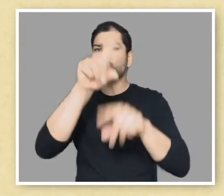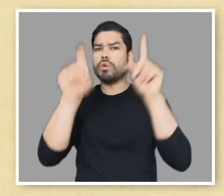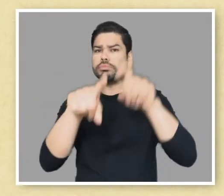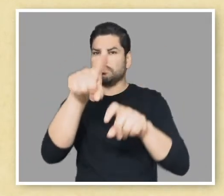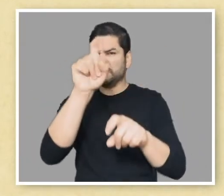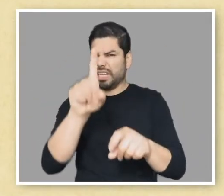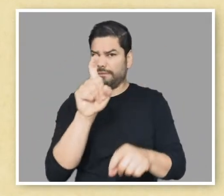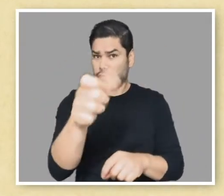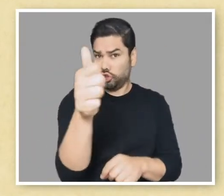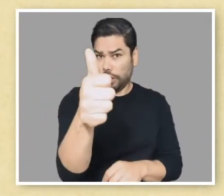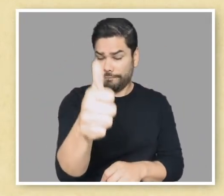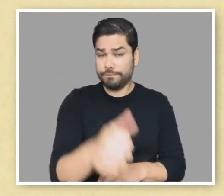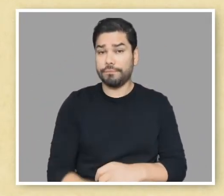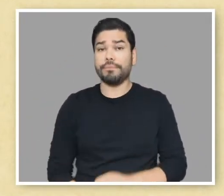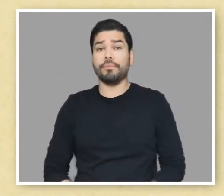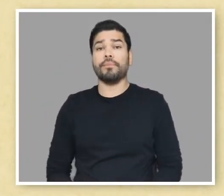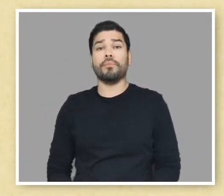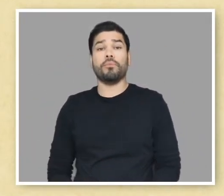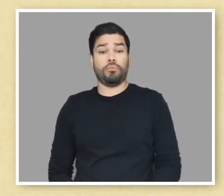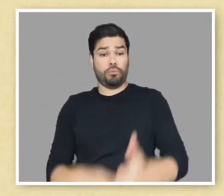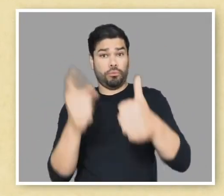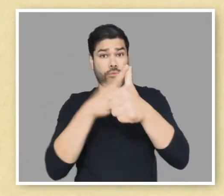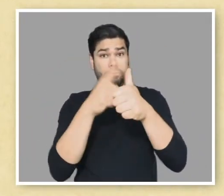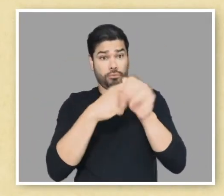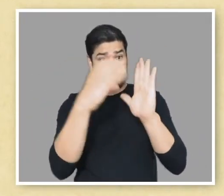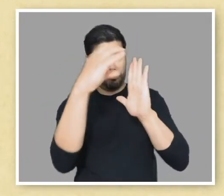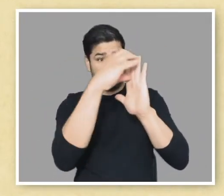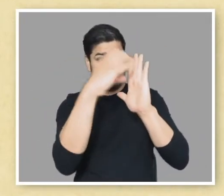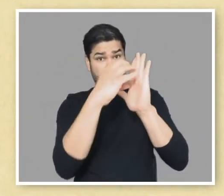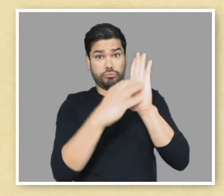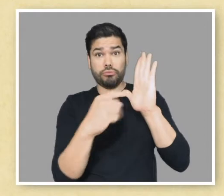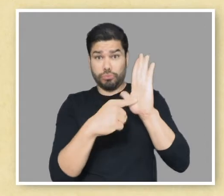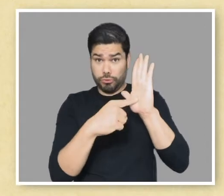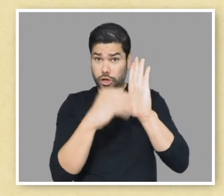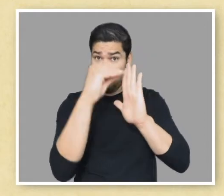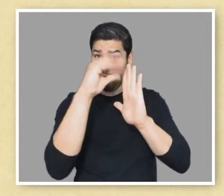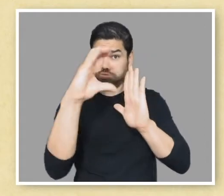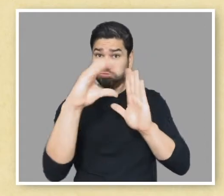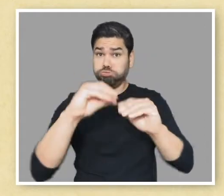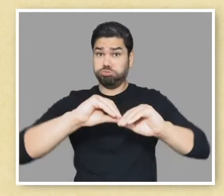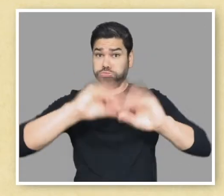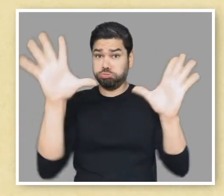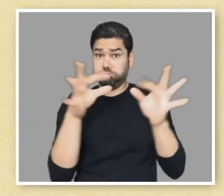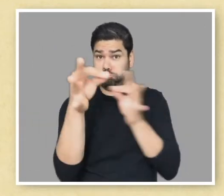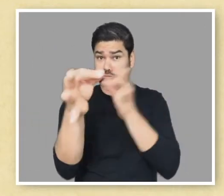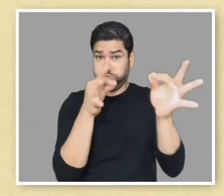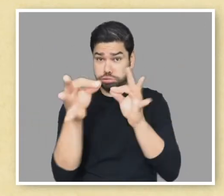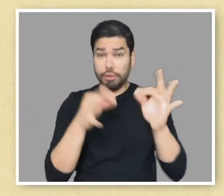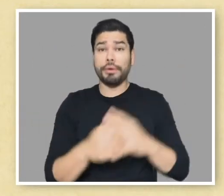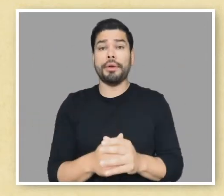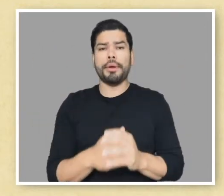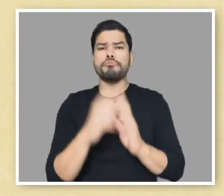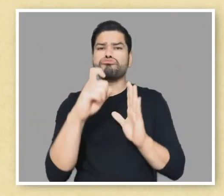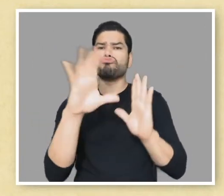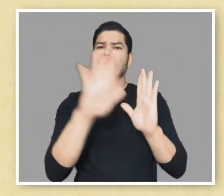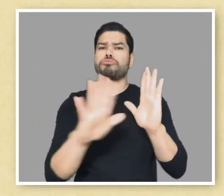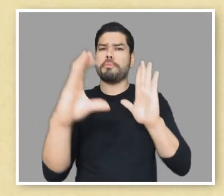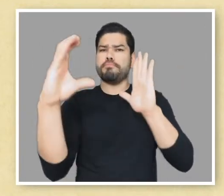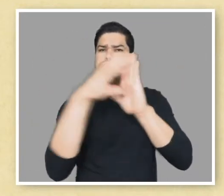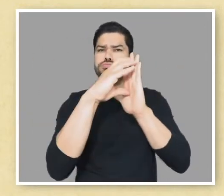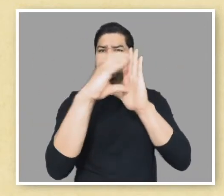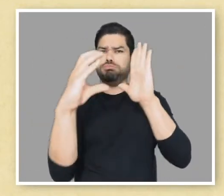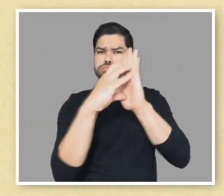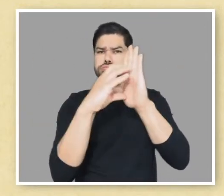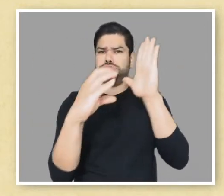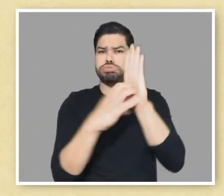yourself the following questions. 1. Is every agreed-upon provision in the written agreement? There should be at least one